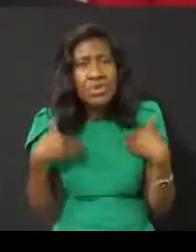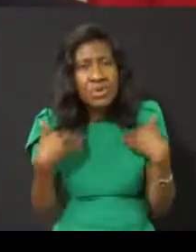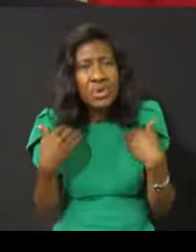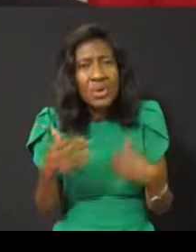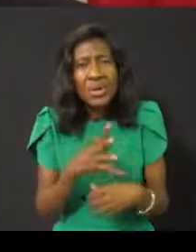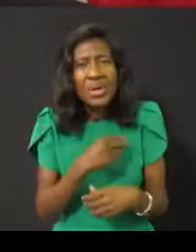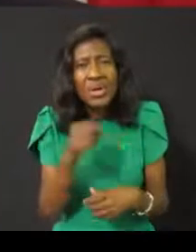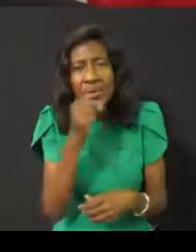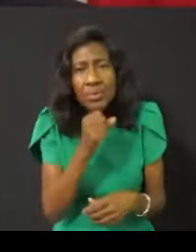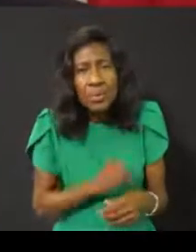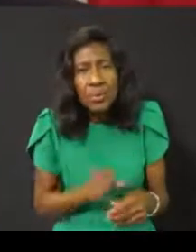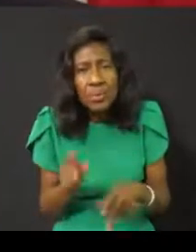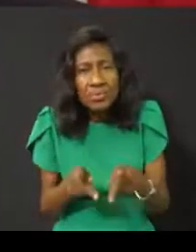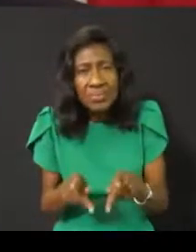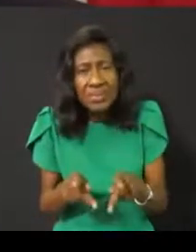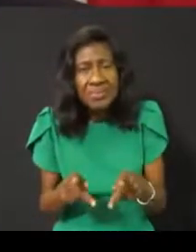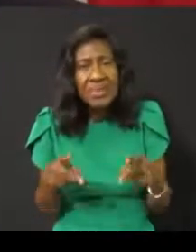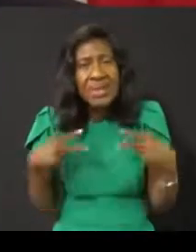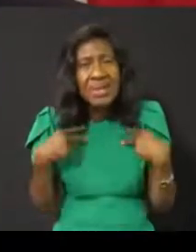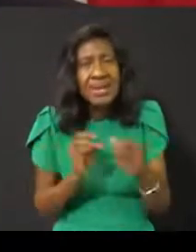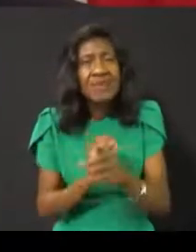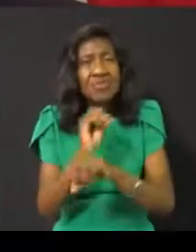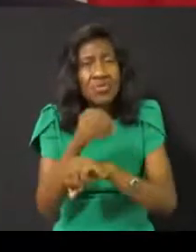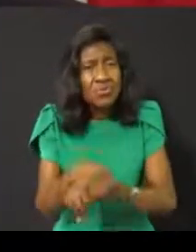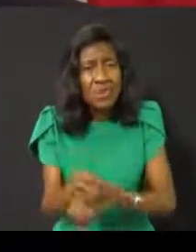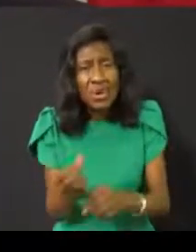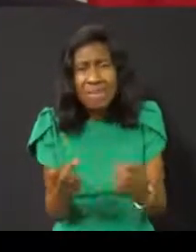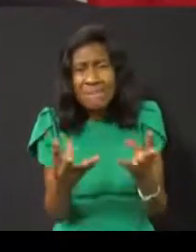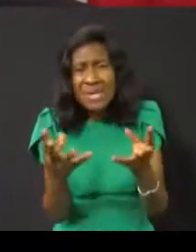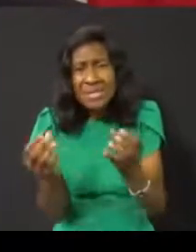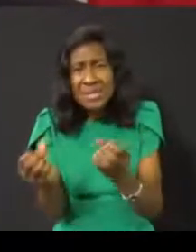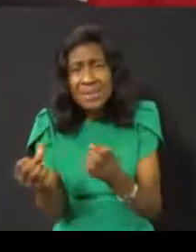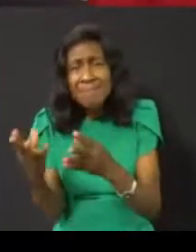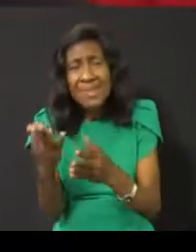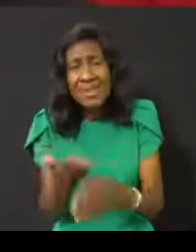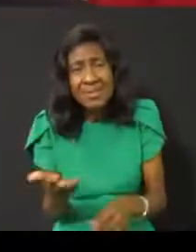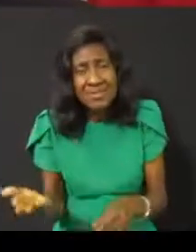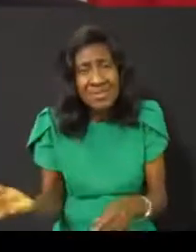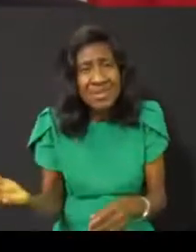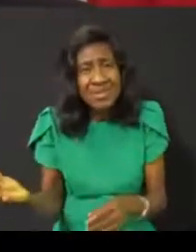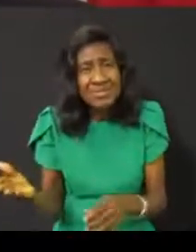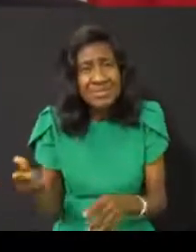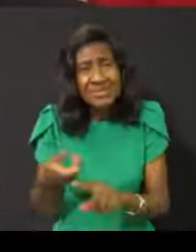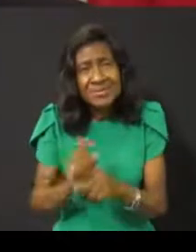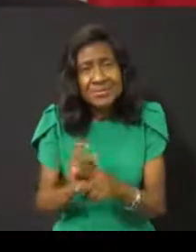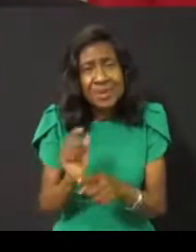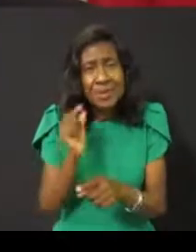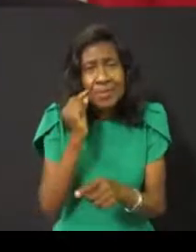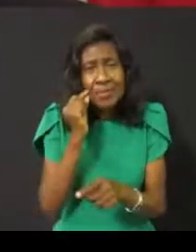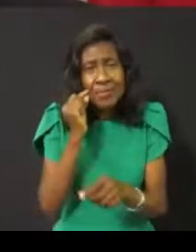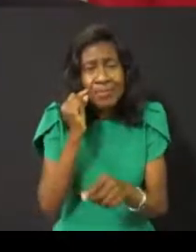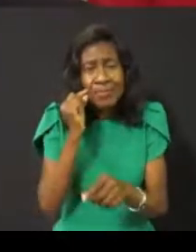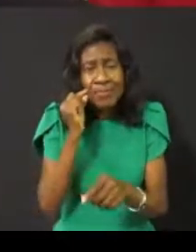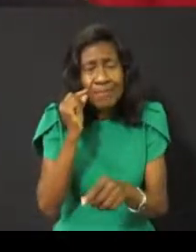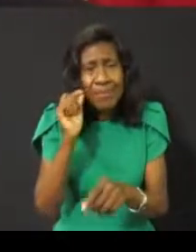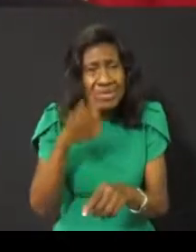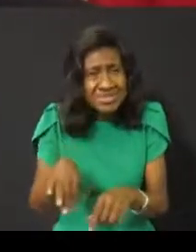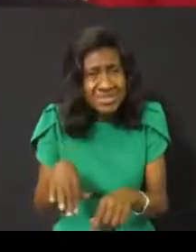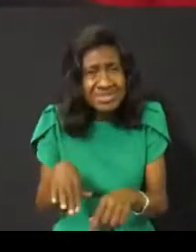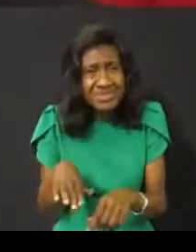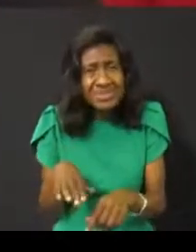people, who have overcome so much in their times. From the days of mosquitoes to the days of